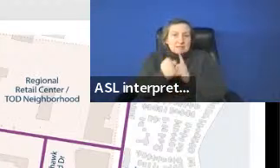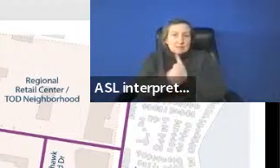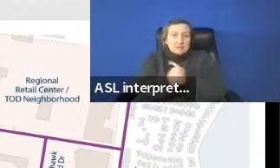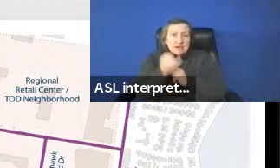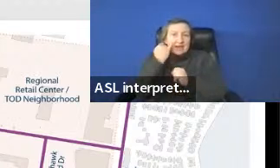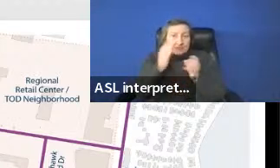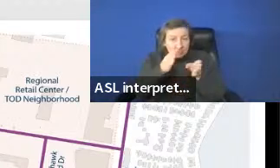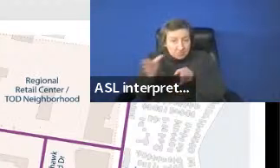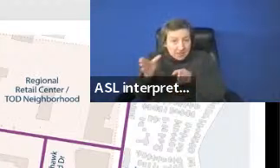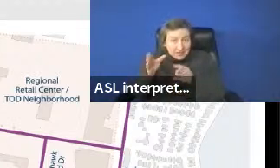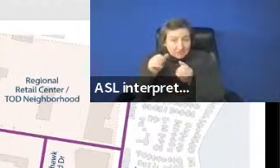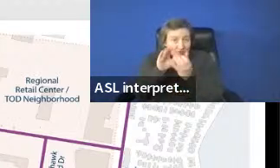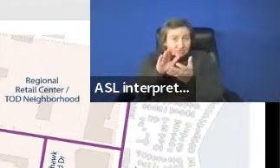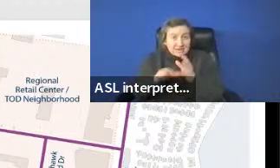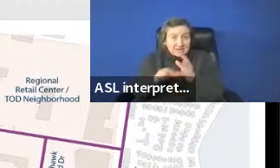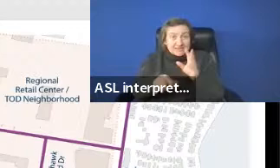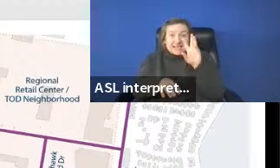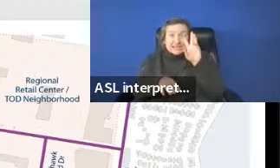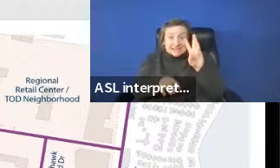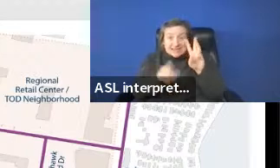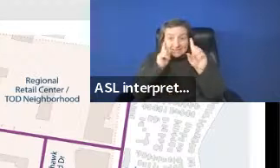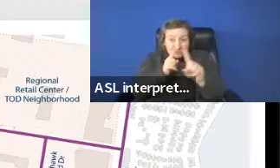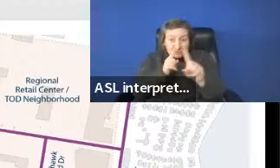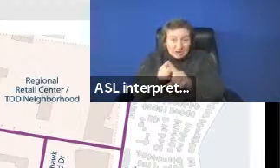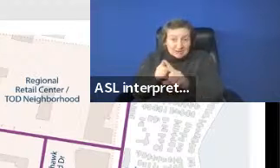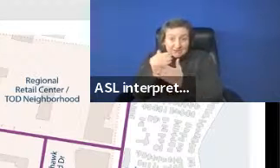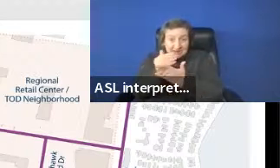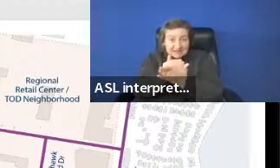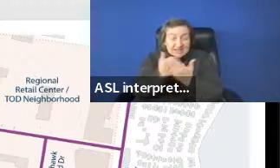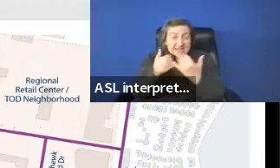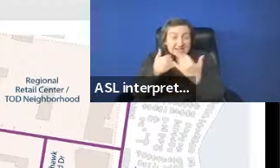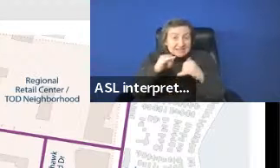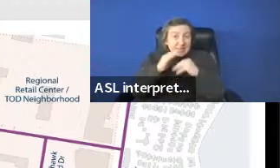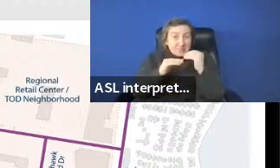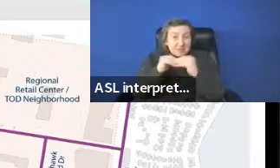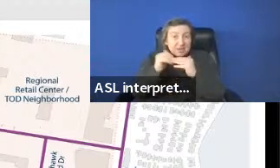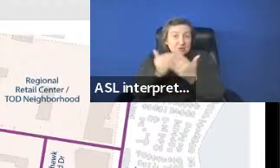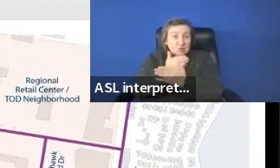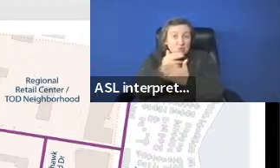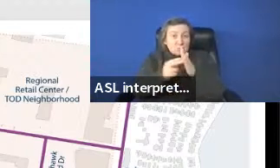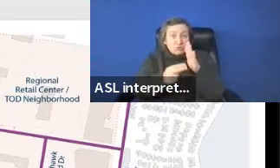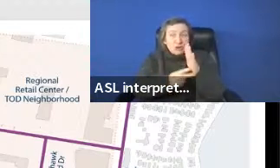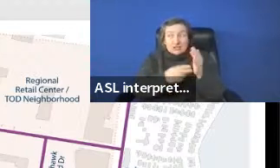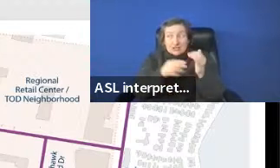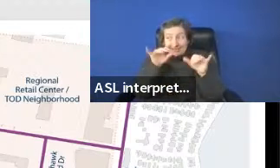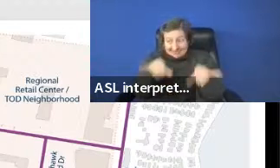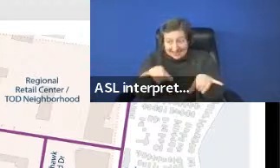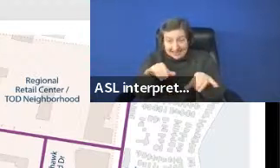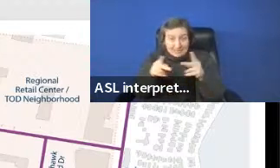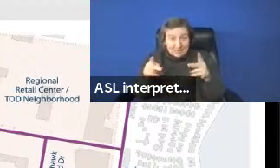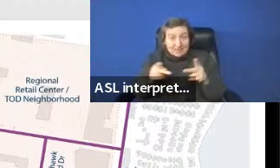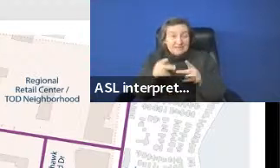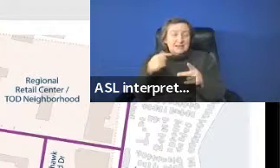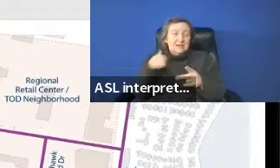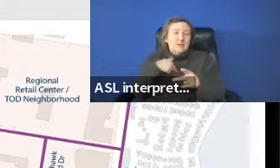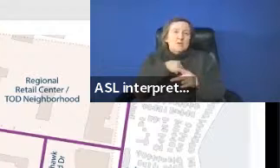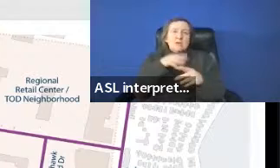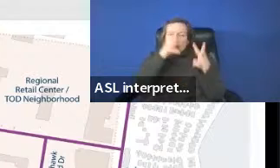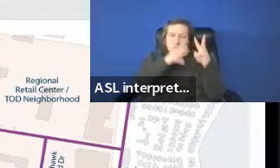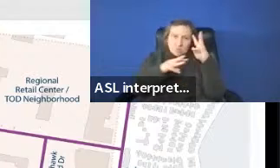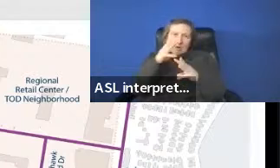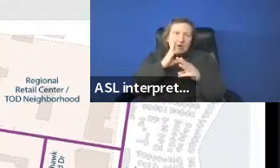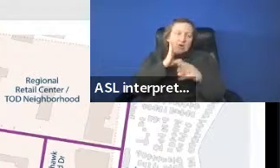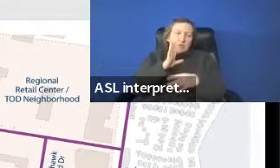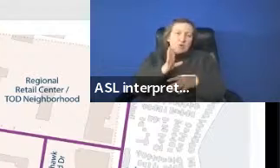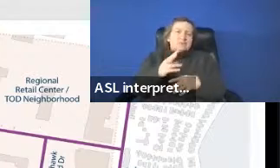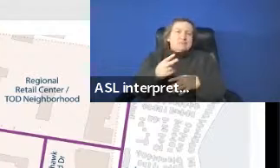to address the 6 objectives listed and still build a new bridge at the current location, we worry that we'll find